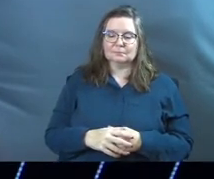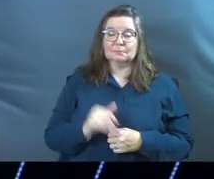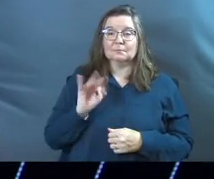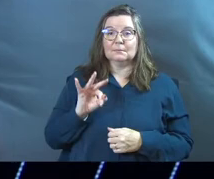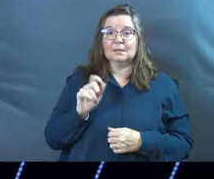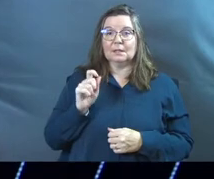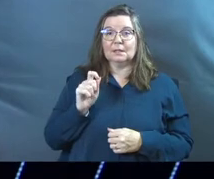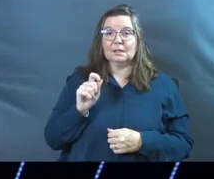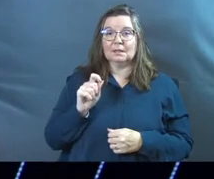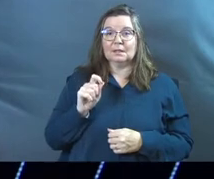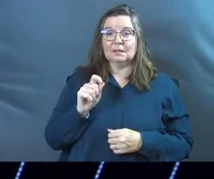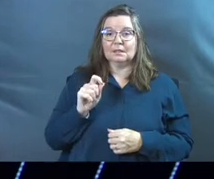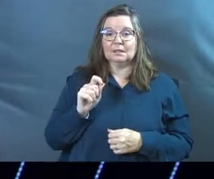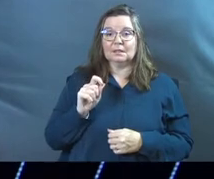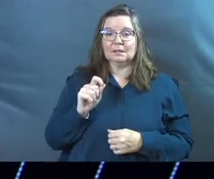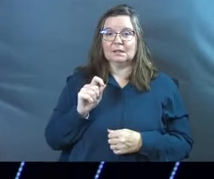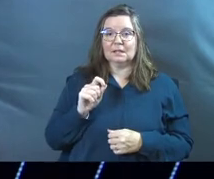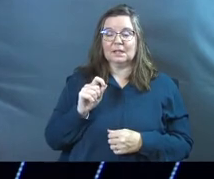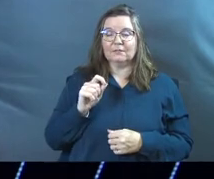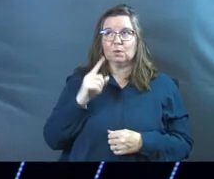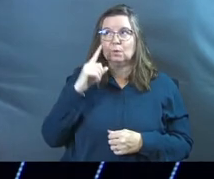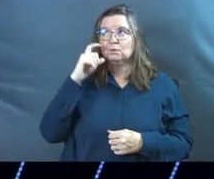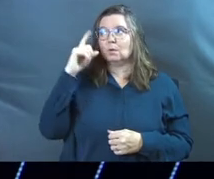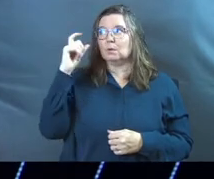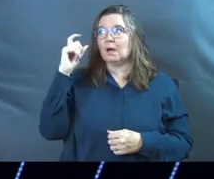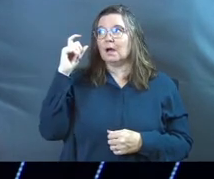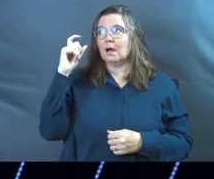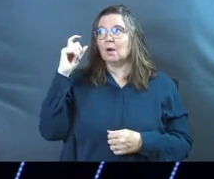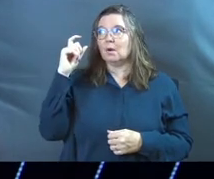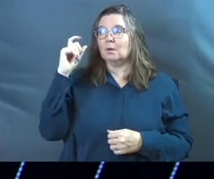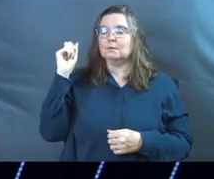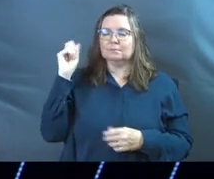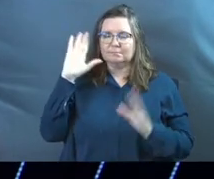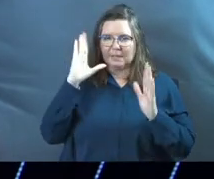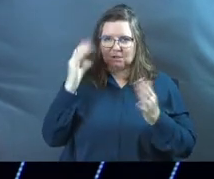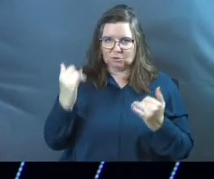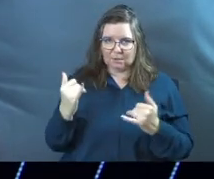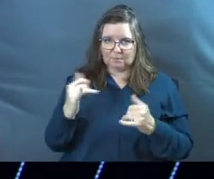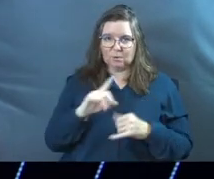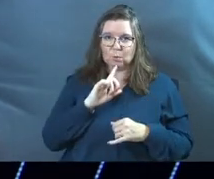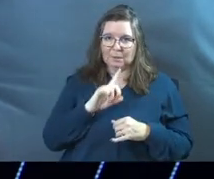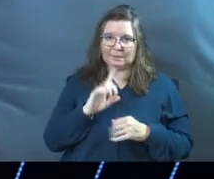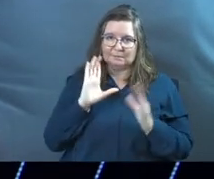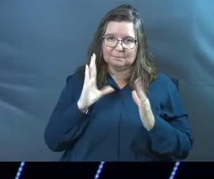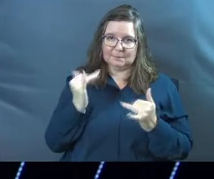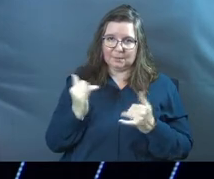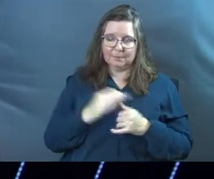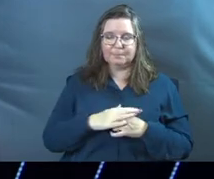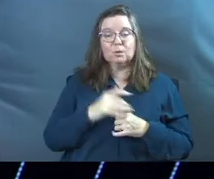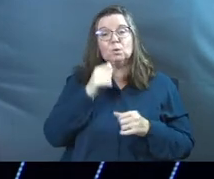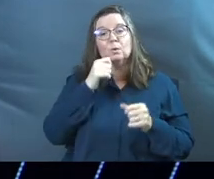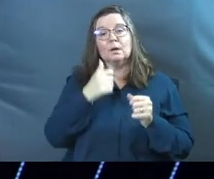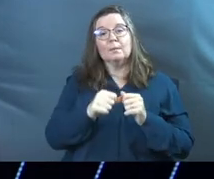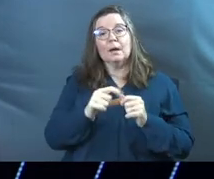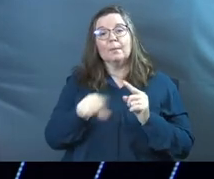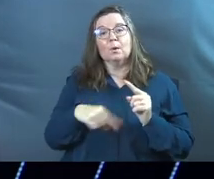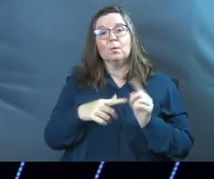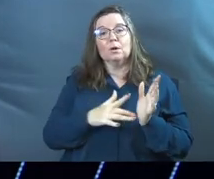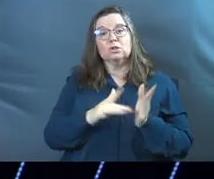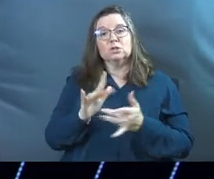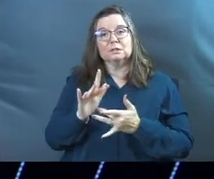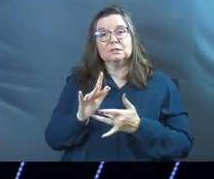If you checked out earlier, check back in for just a second here. You really need to hear this. Do you remember when